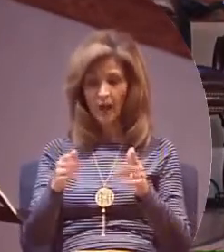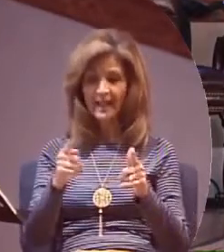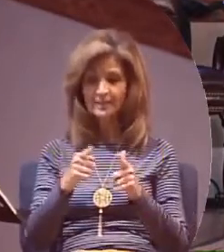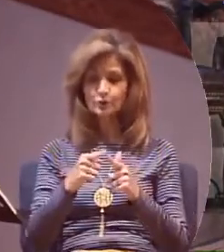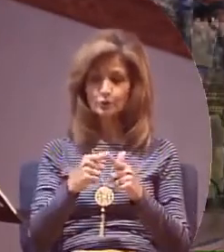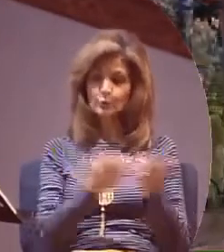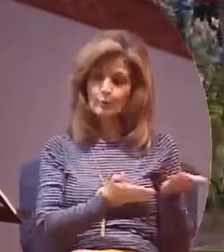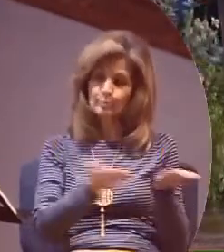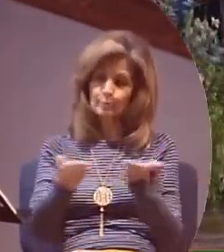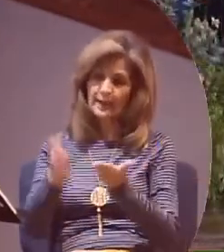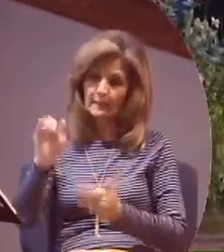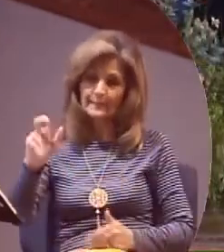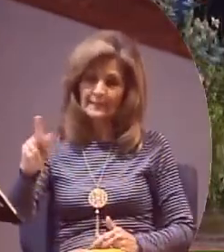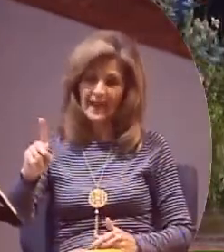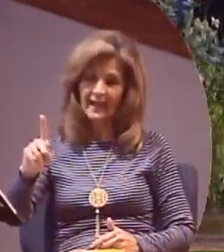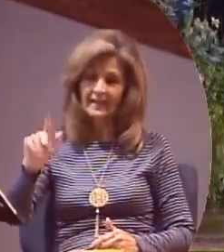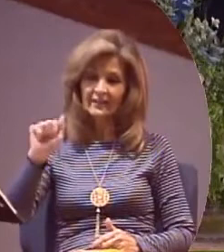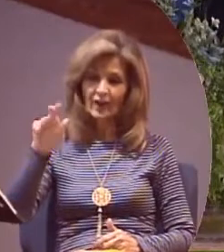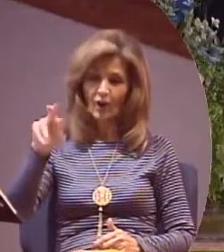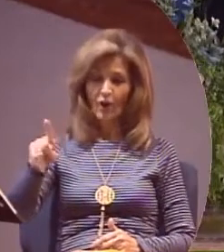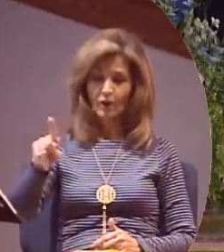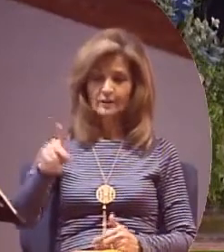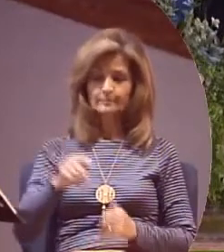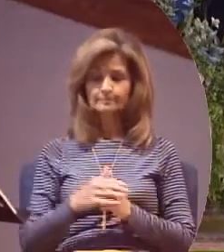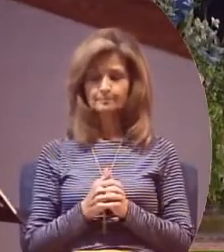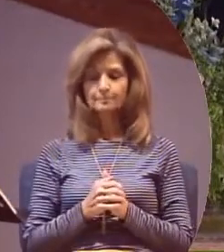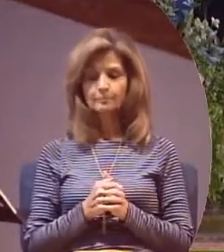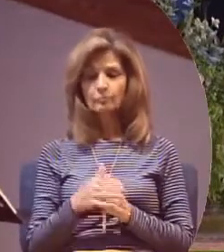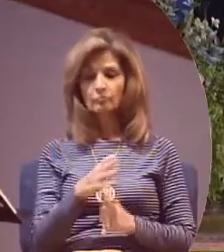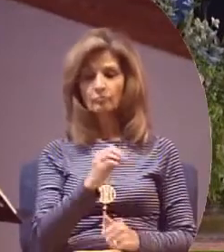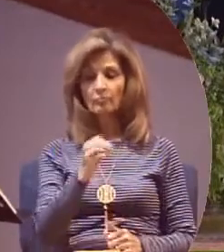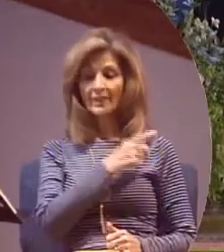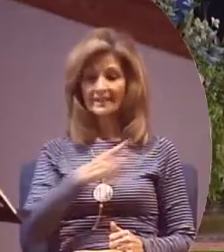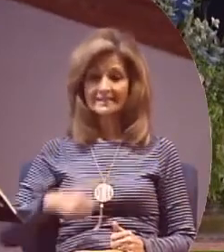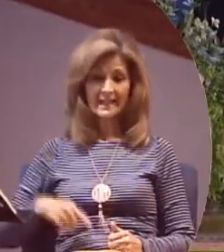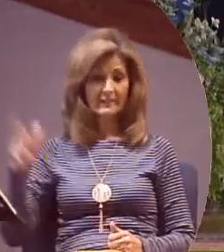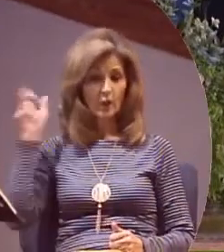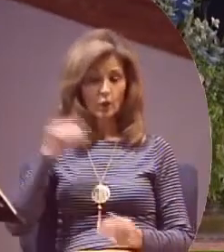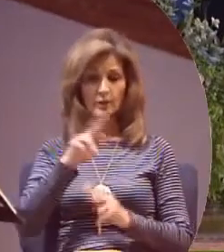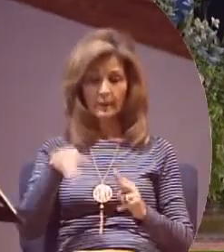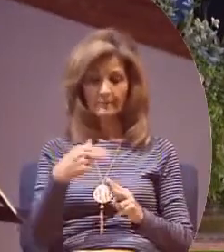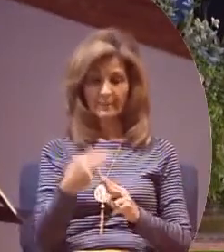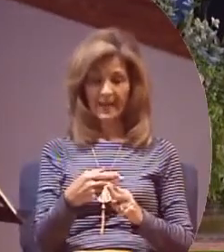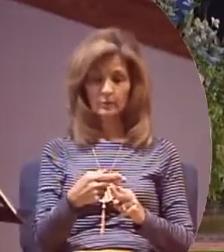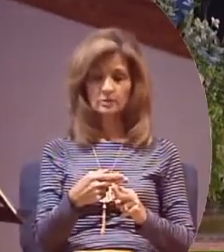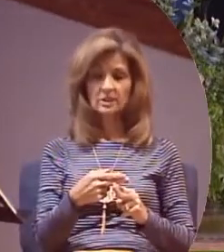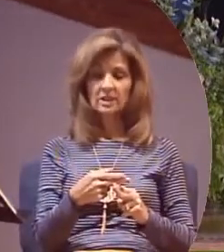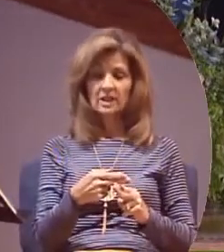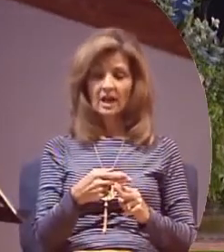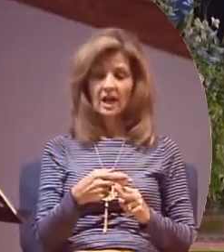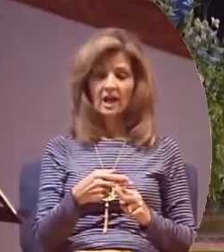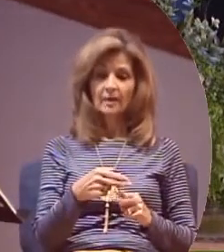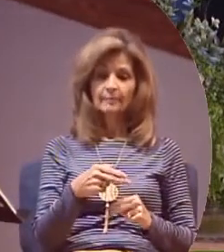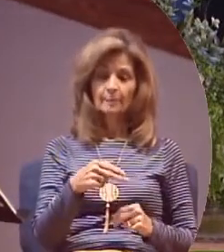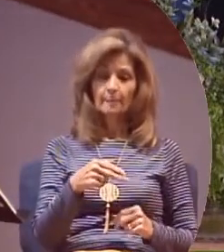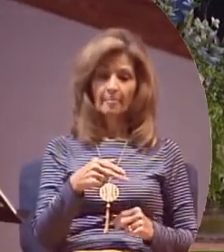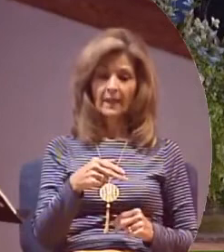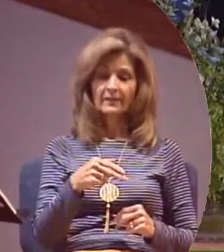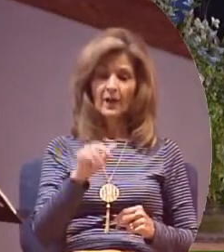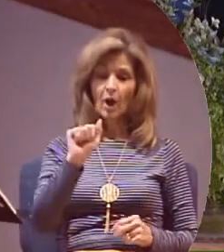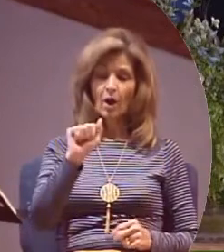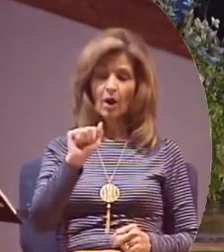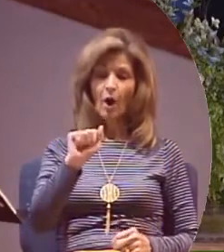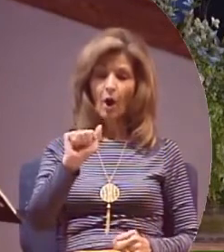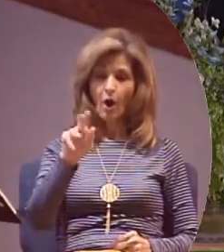the Philistines bringing the ark of God back into Israel on a cart drawn by two milk cows. So David gets him two milk cows, gets him a